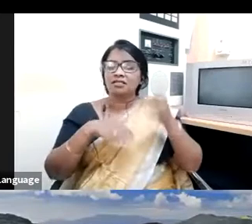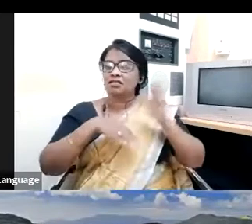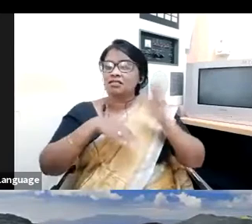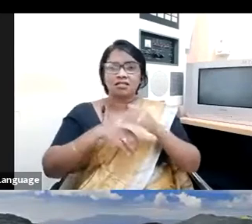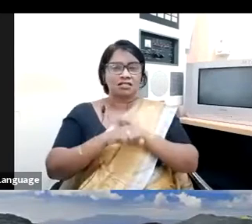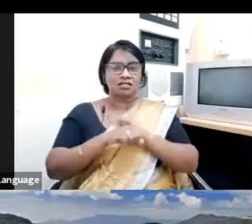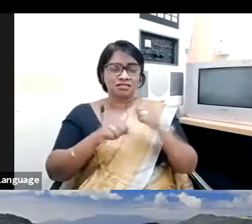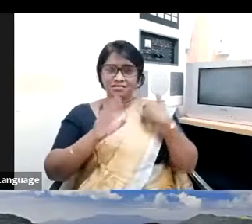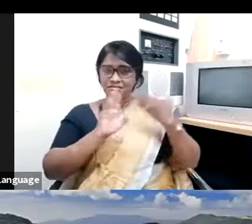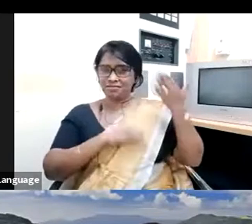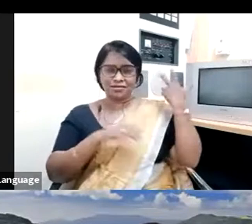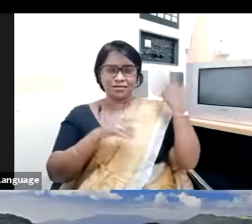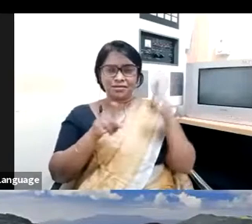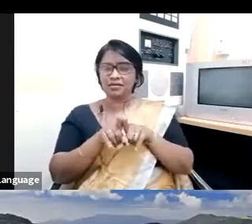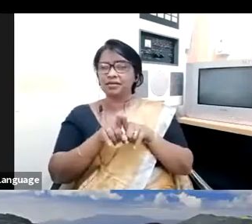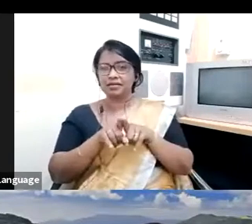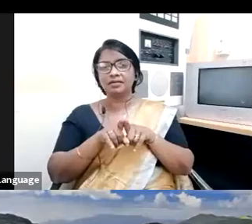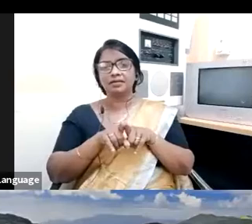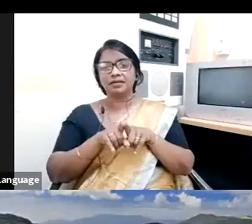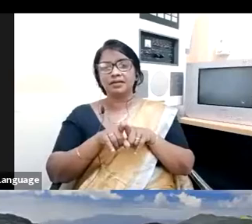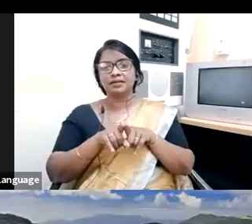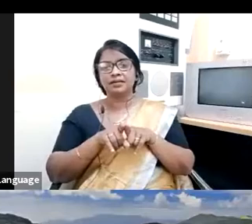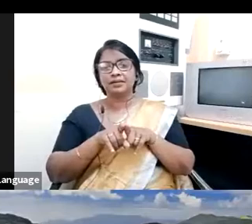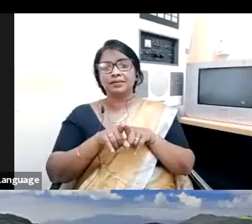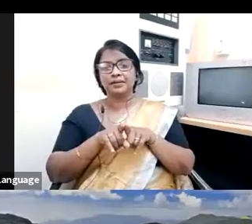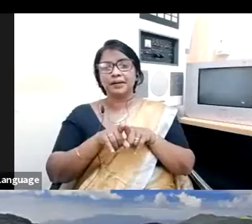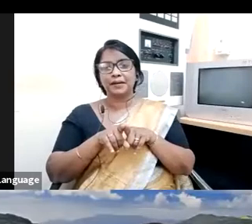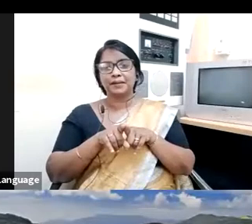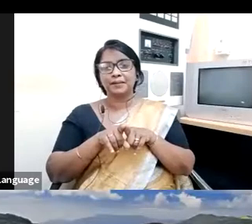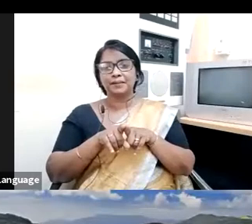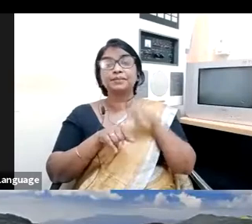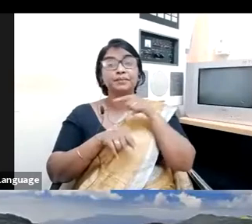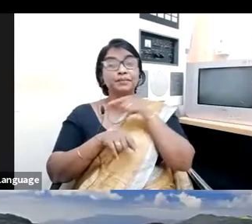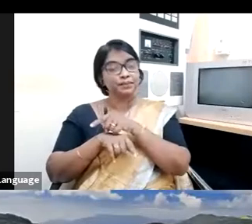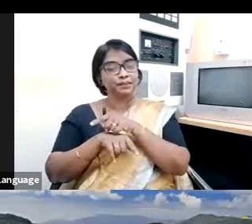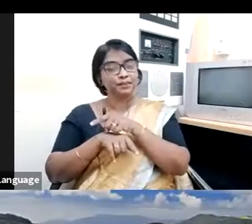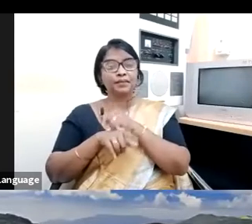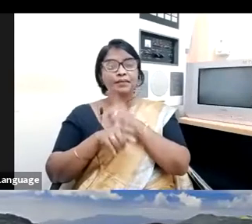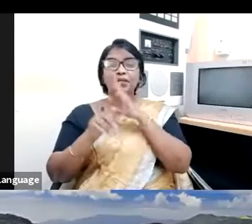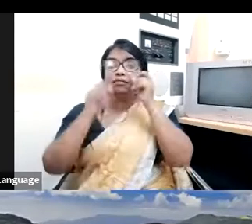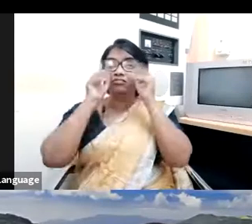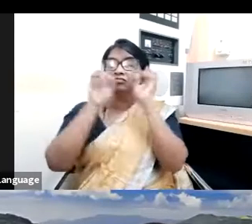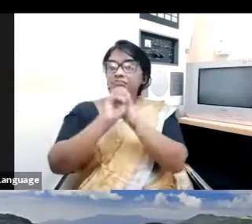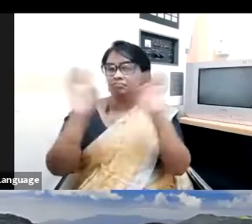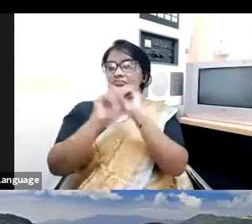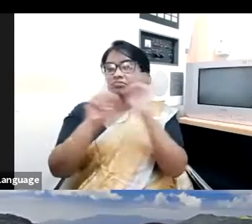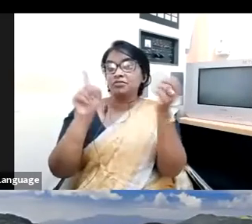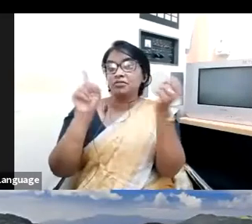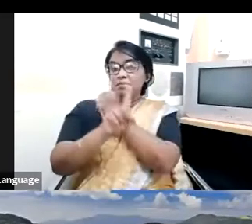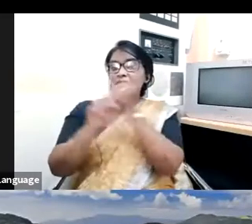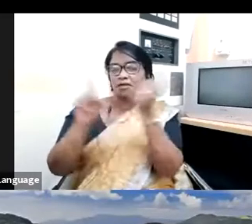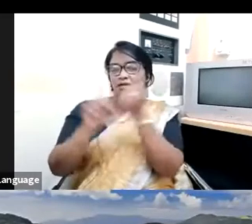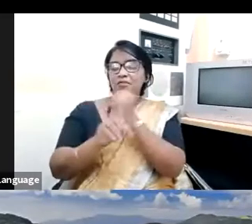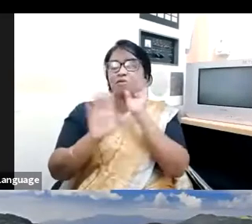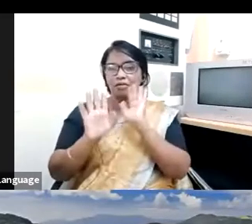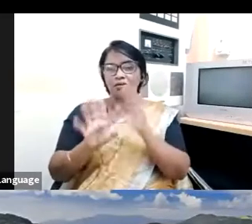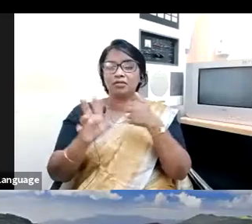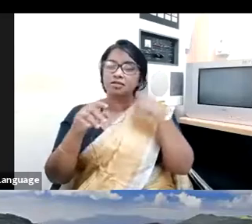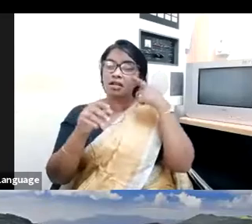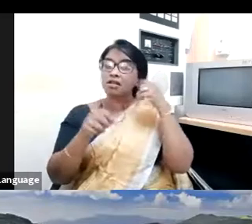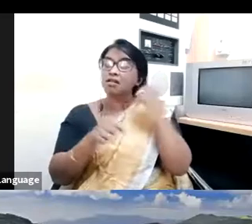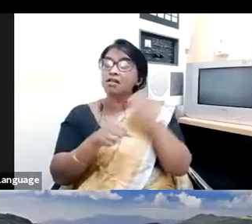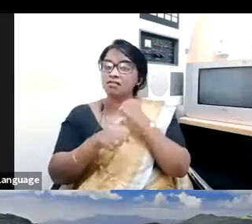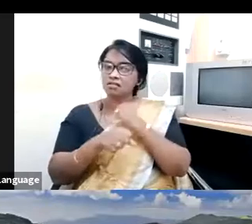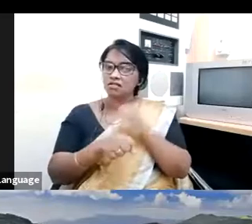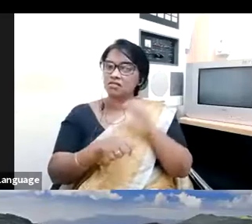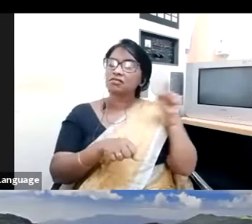the lobbying for this is also going on. And I don't think the government will be able to reverse this decision, because we are taking